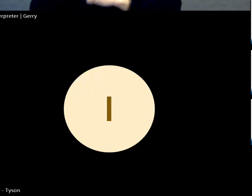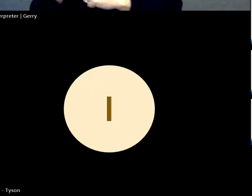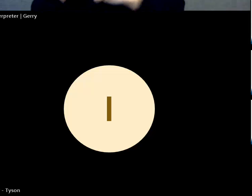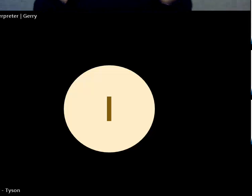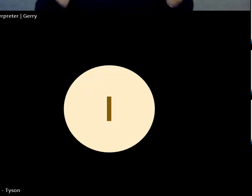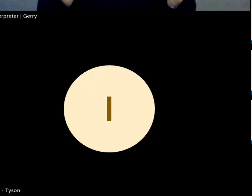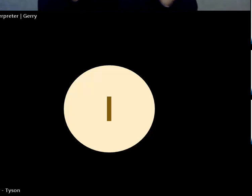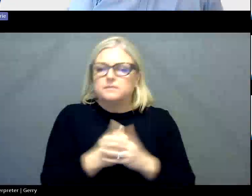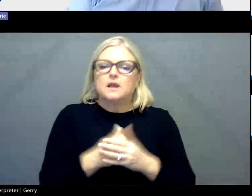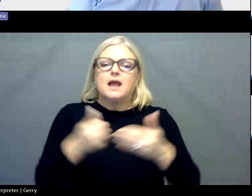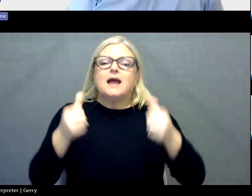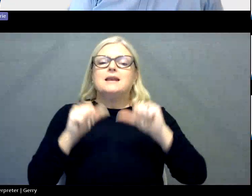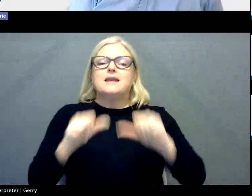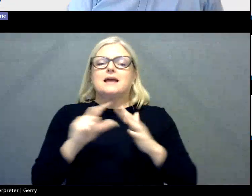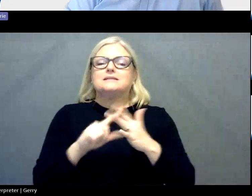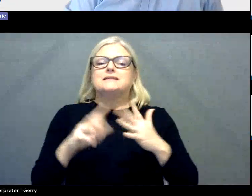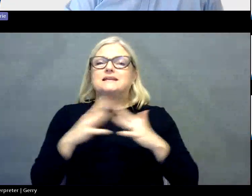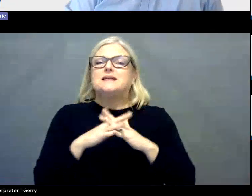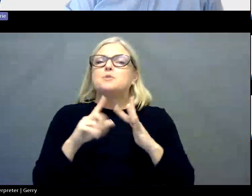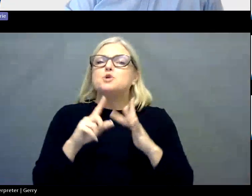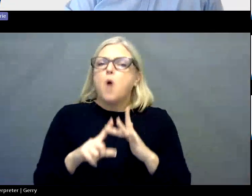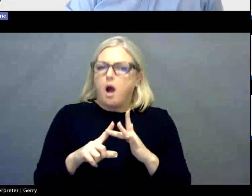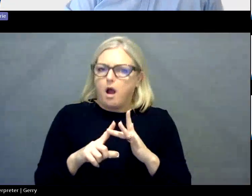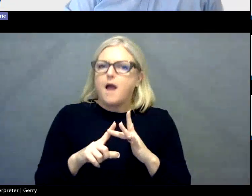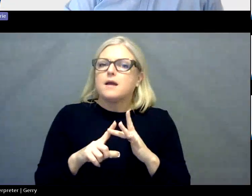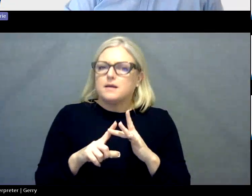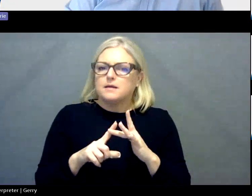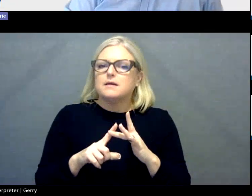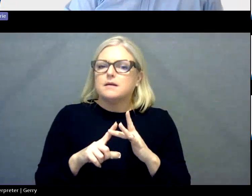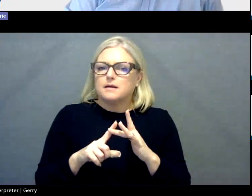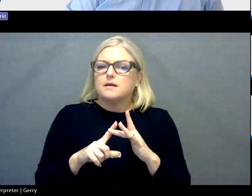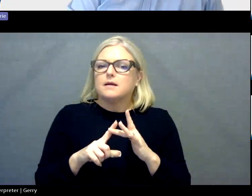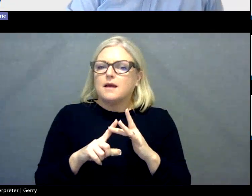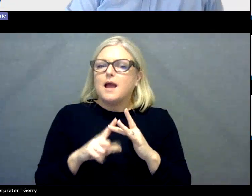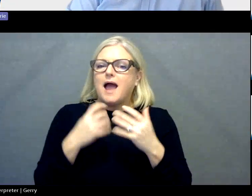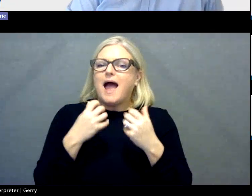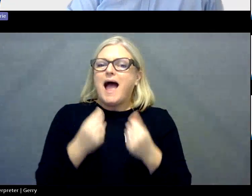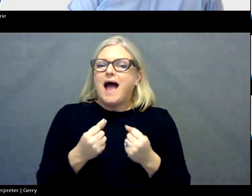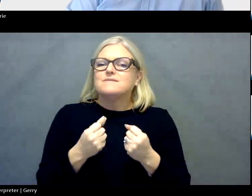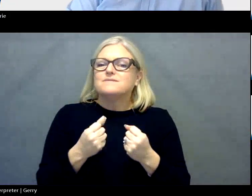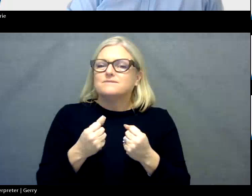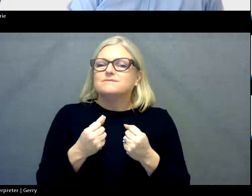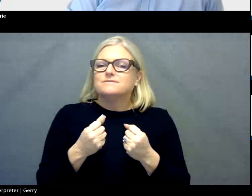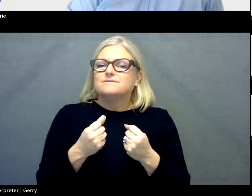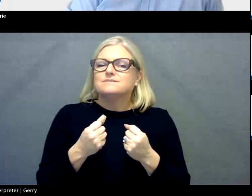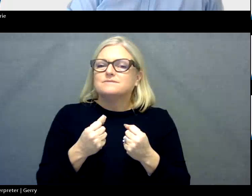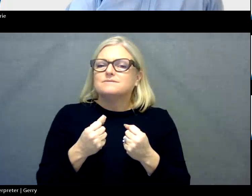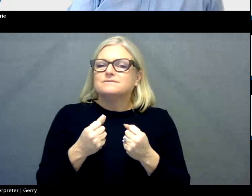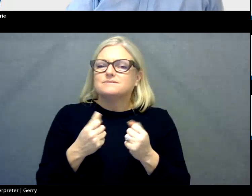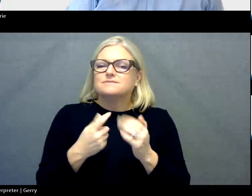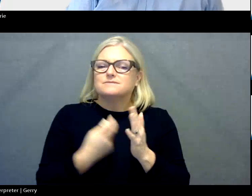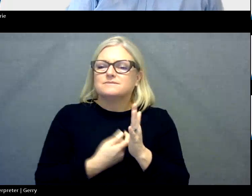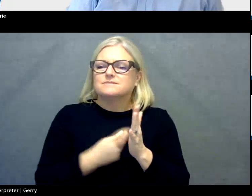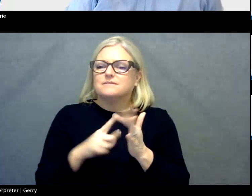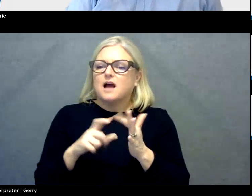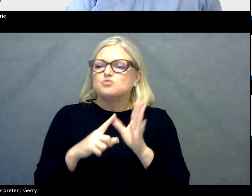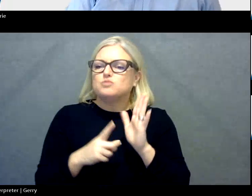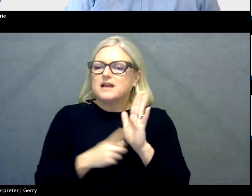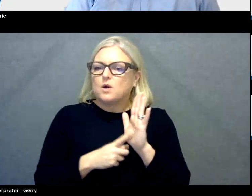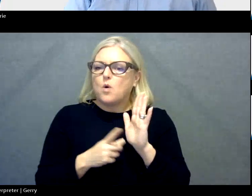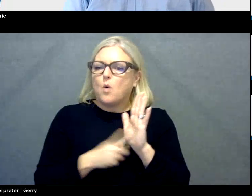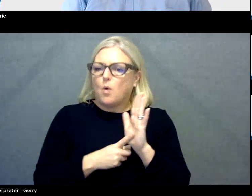a time frame, like a recall time frame over when people are evaluating their well-being? Yeah, thank you. So